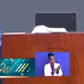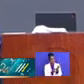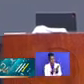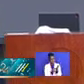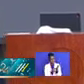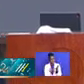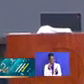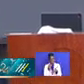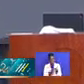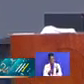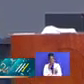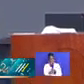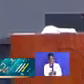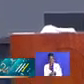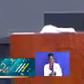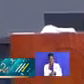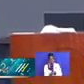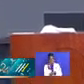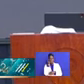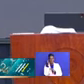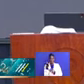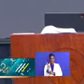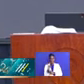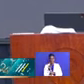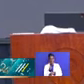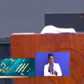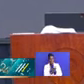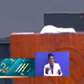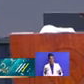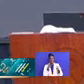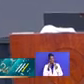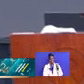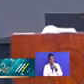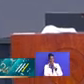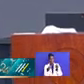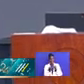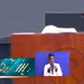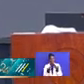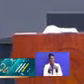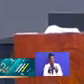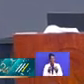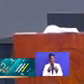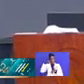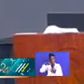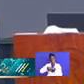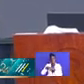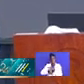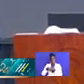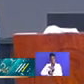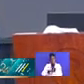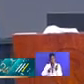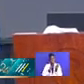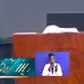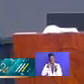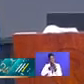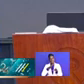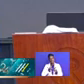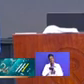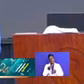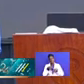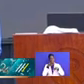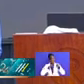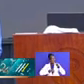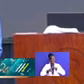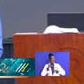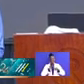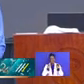me he said man of God this thing you are talking about it has a deep root in our nation corruption